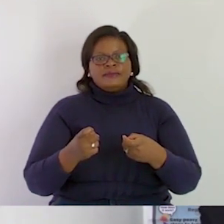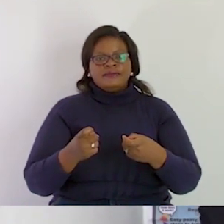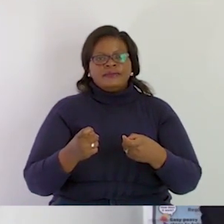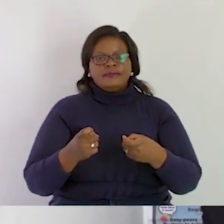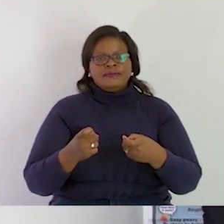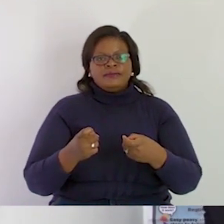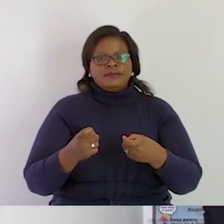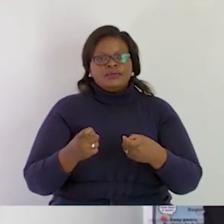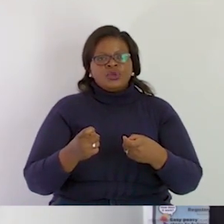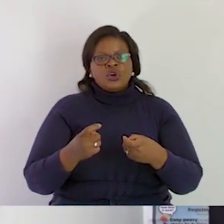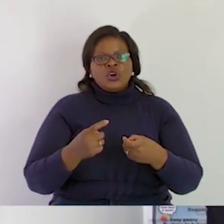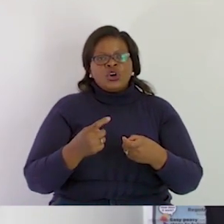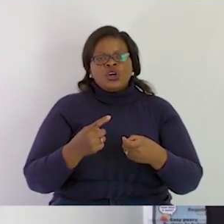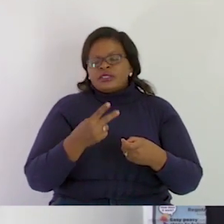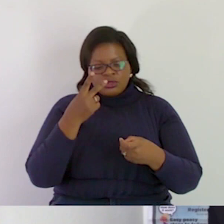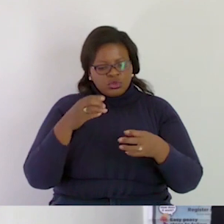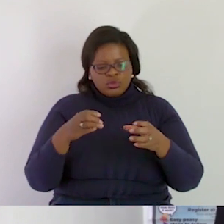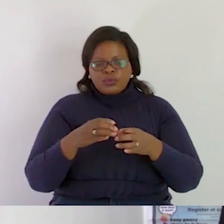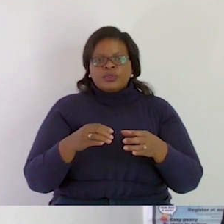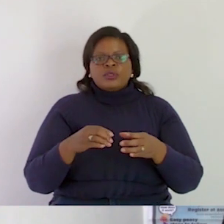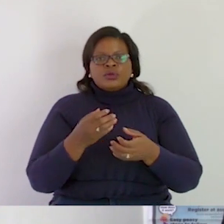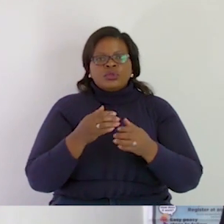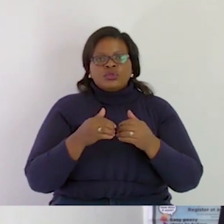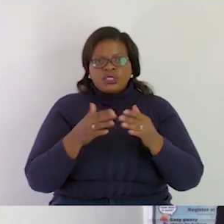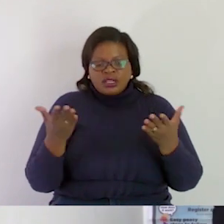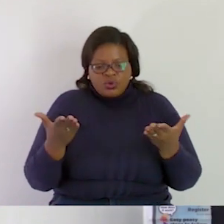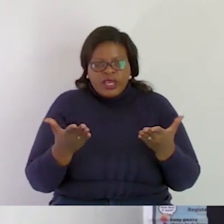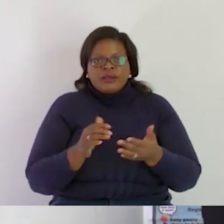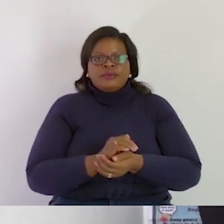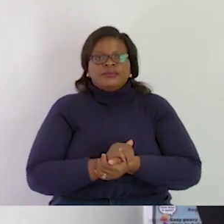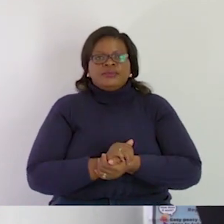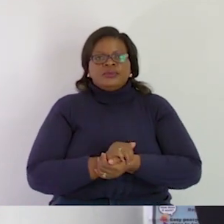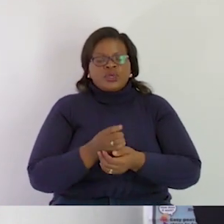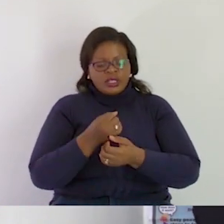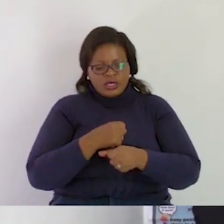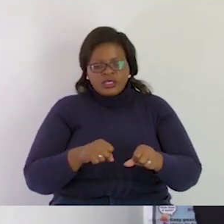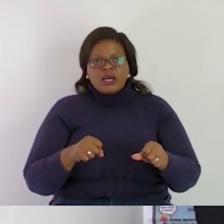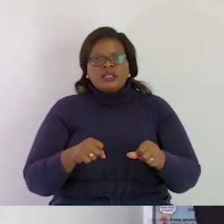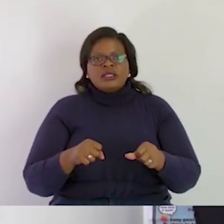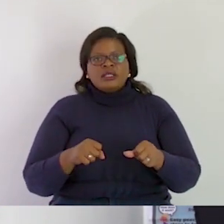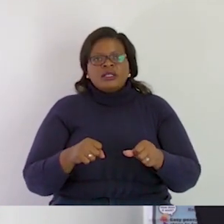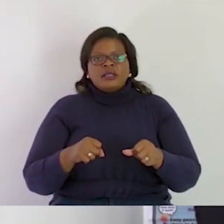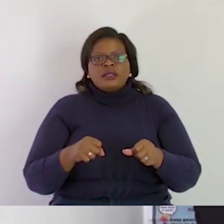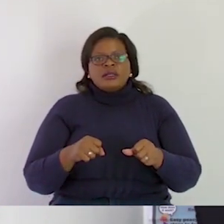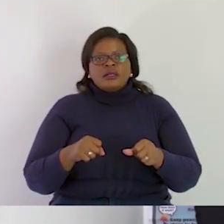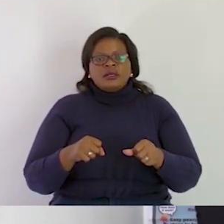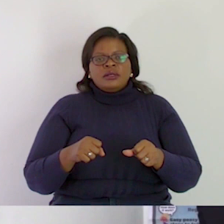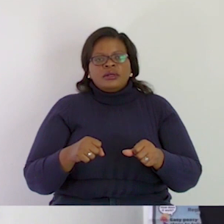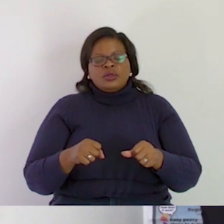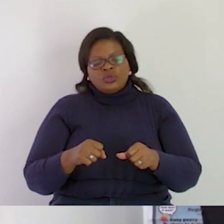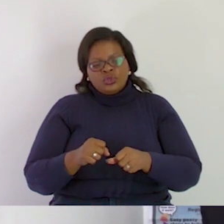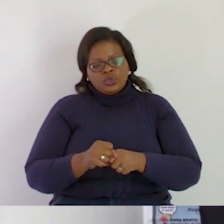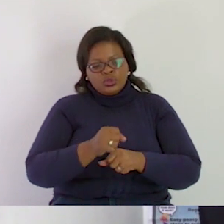there's 2 groups where you can start. You can decide to start there. And then I have to work out the answer